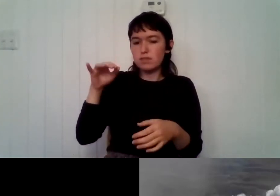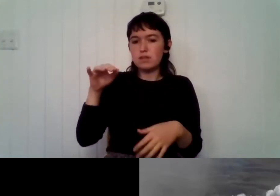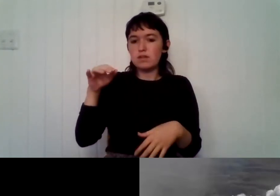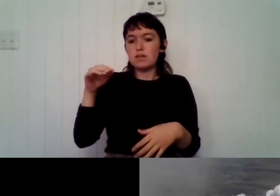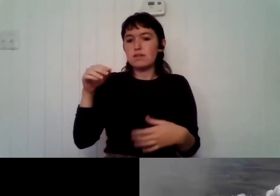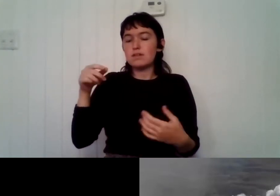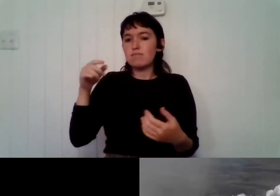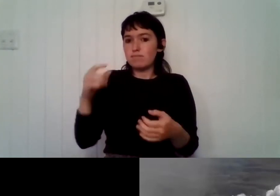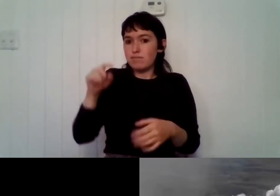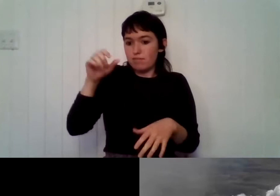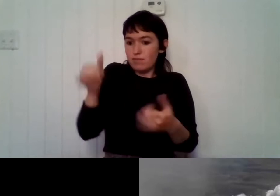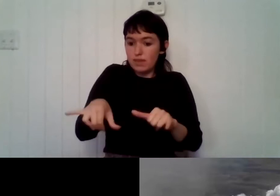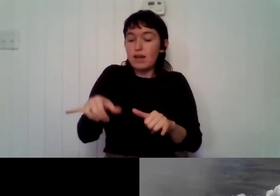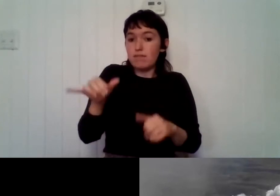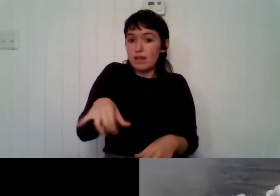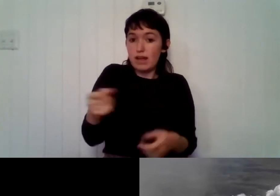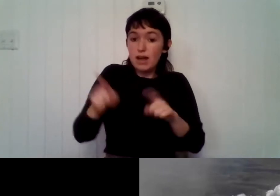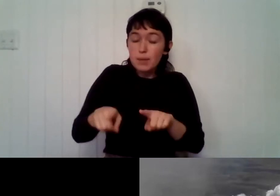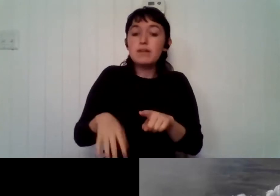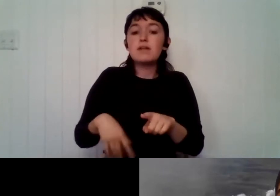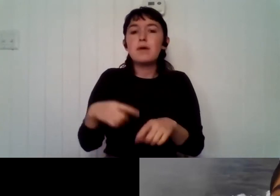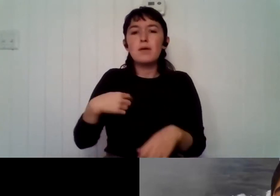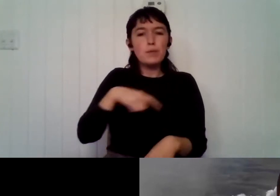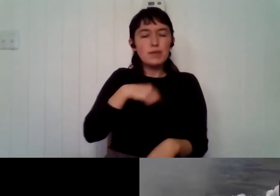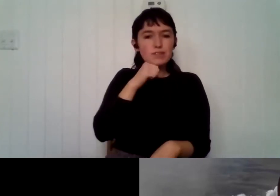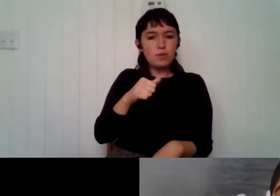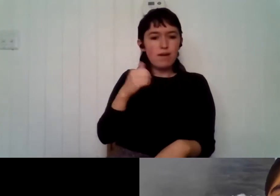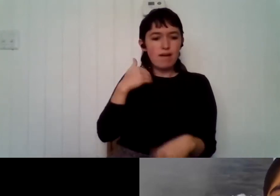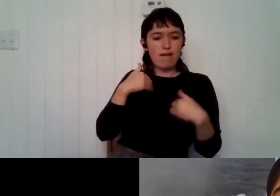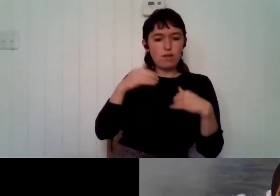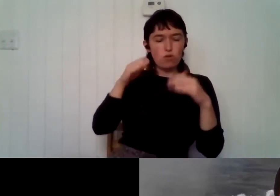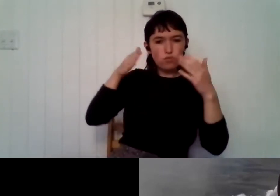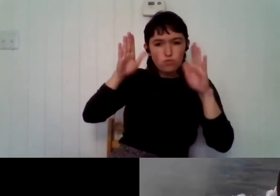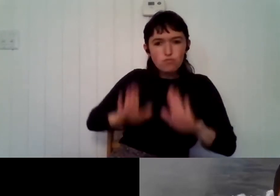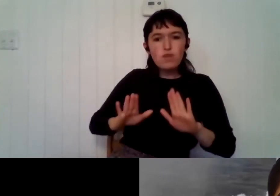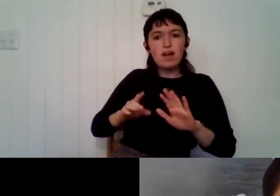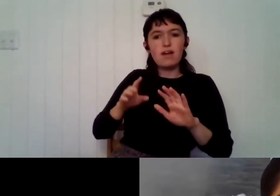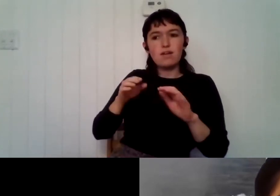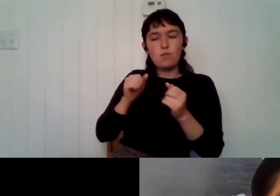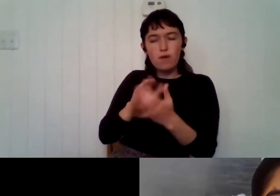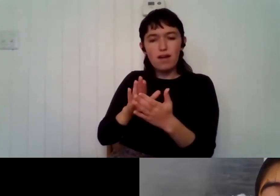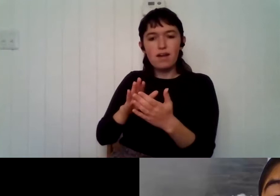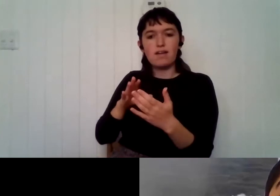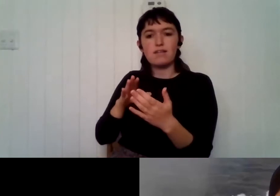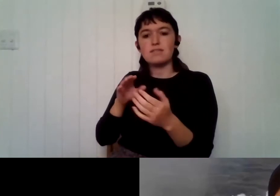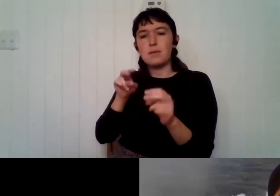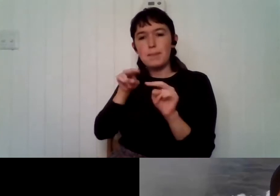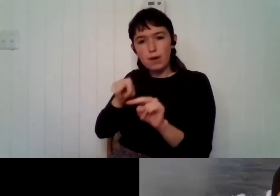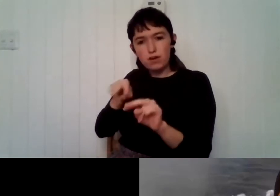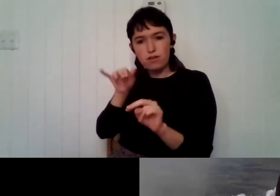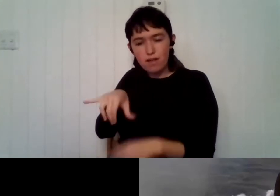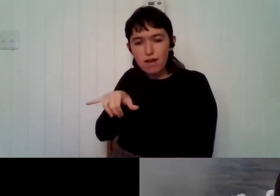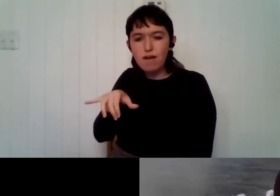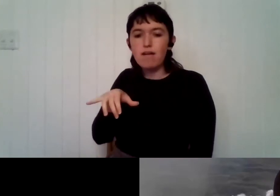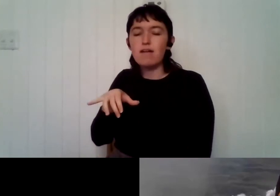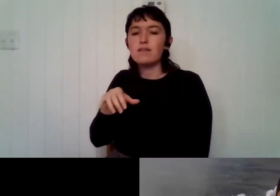underwater volcanoes, we didn't exactly know the location. Monitoring them is a little bit more difficult, but at some point there's always